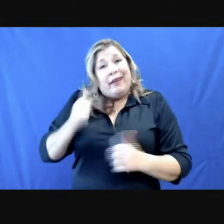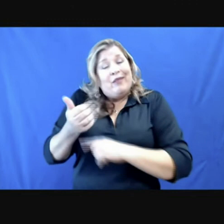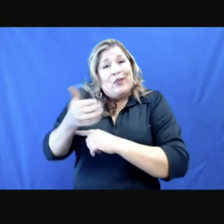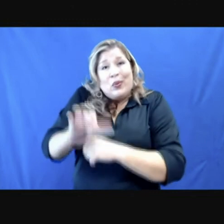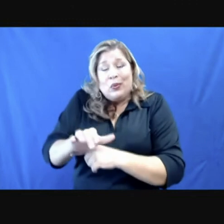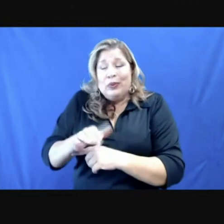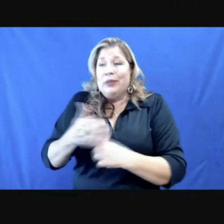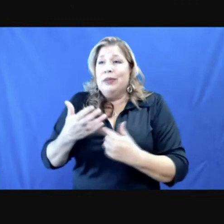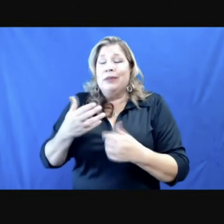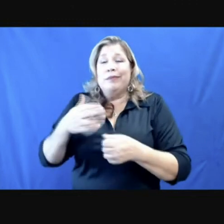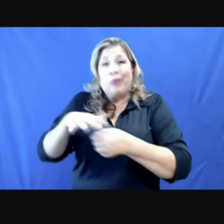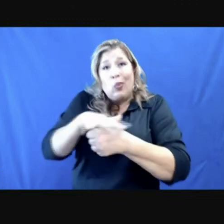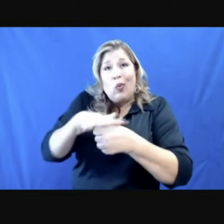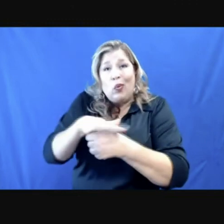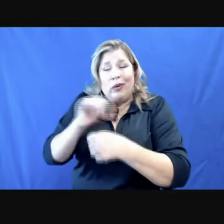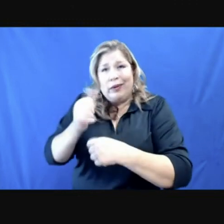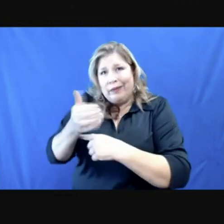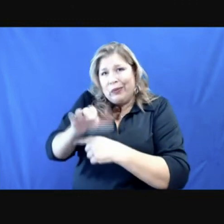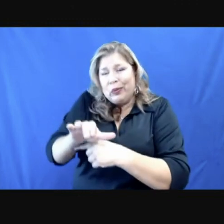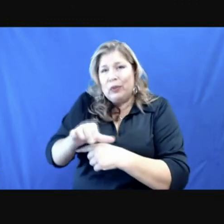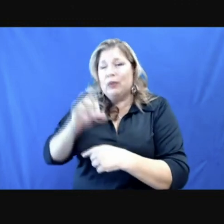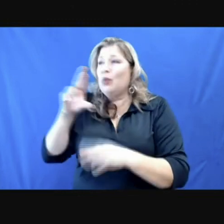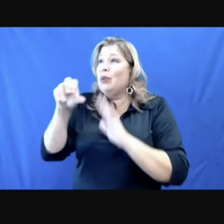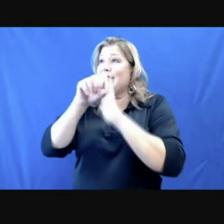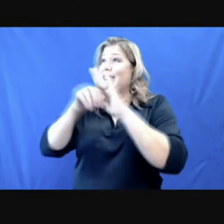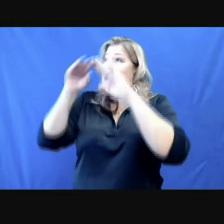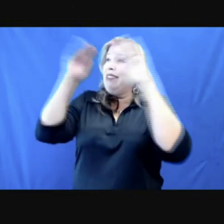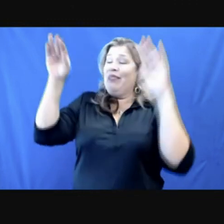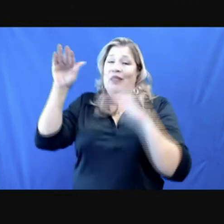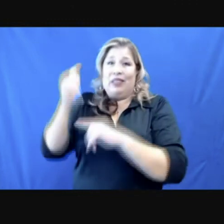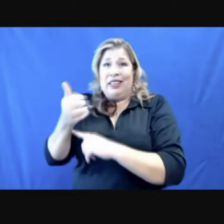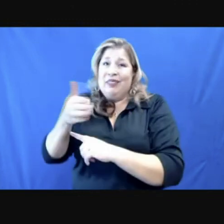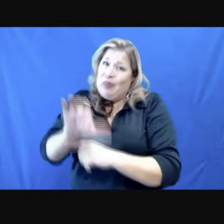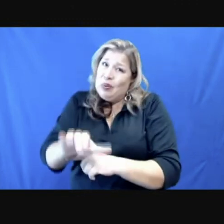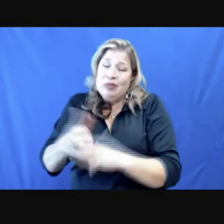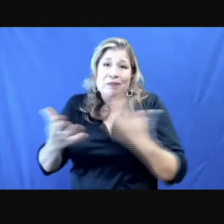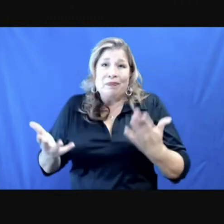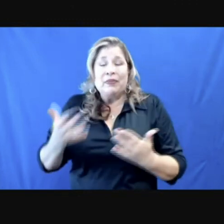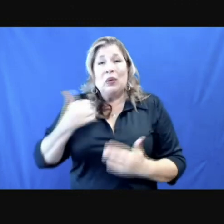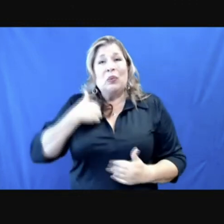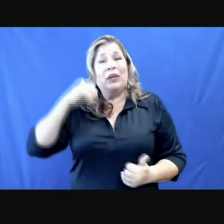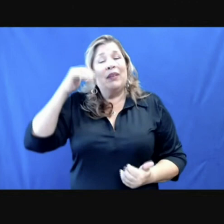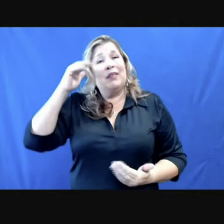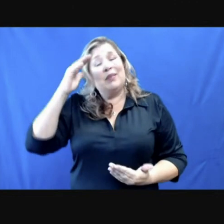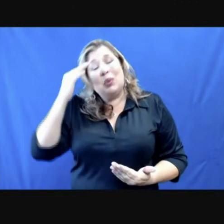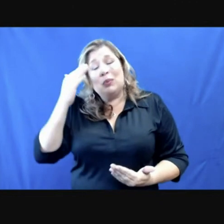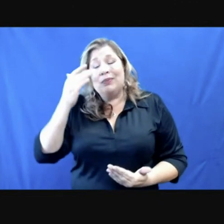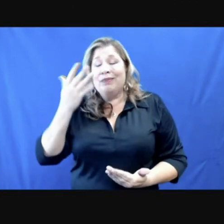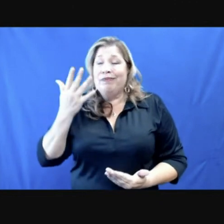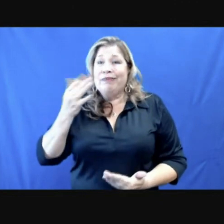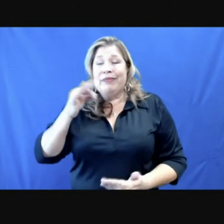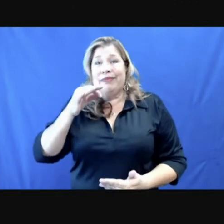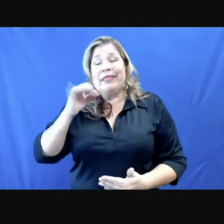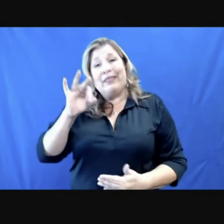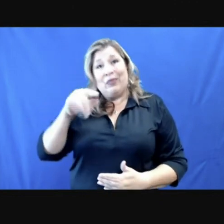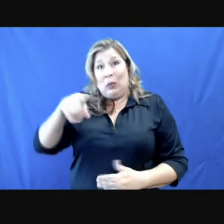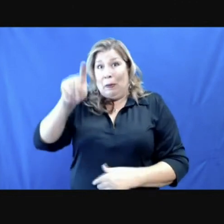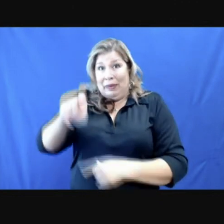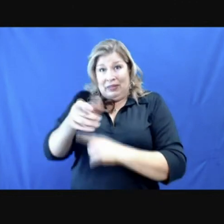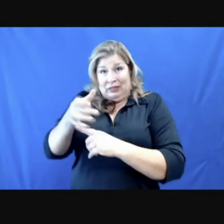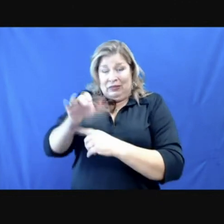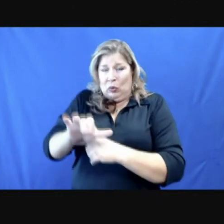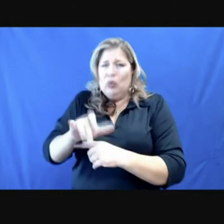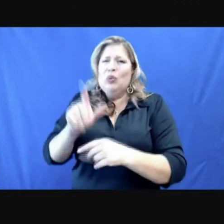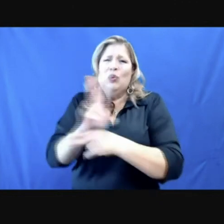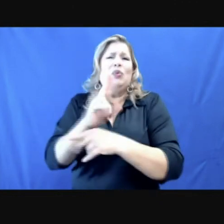state level, we're able to enforce it. And we hope that if that tool is necessary, that counties use it as appropriate.